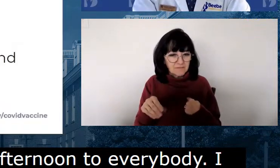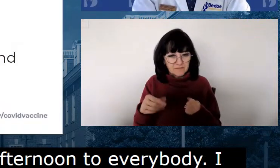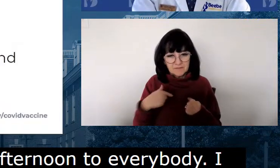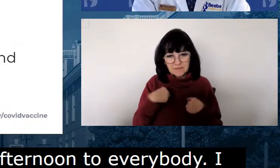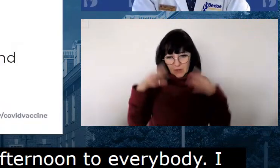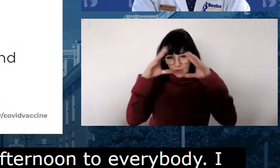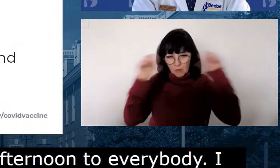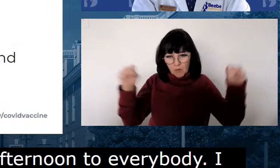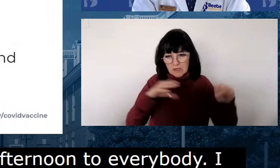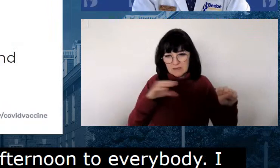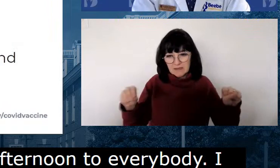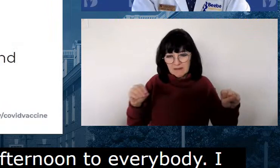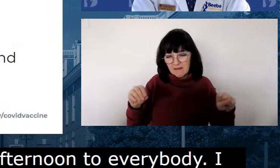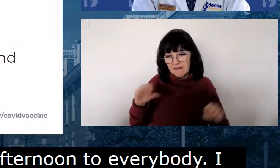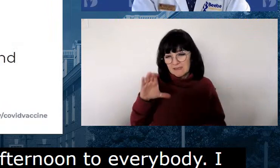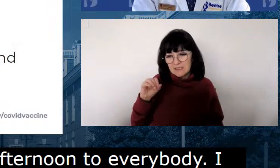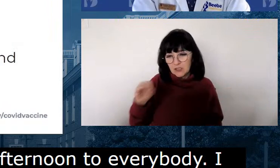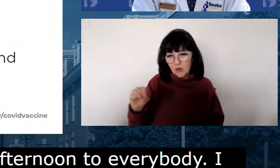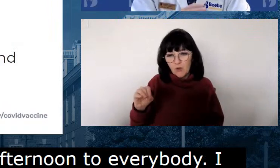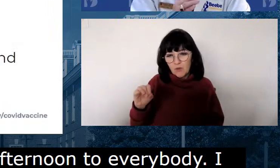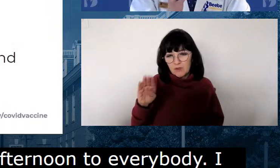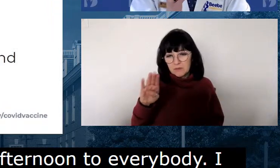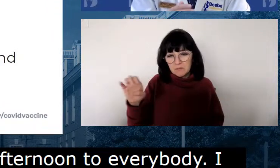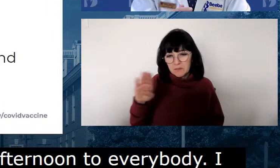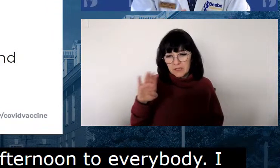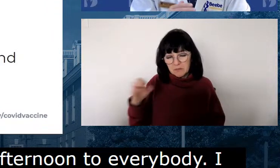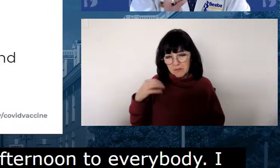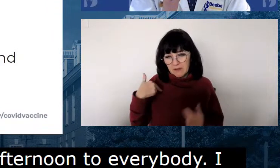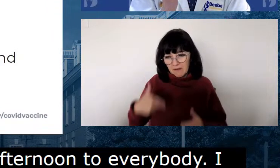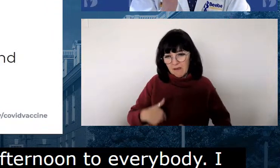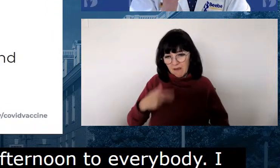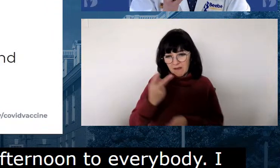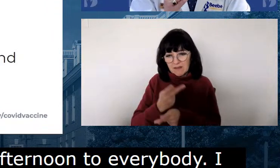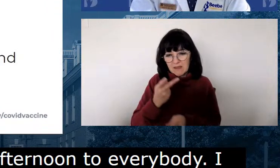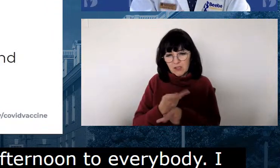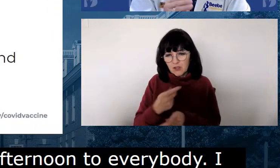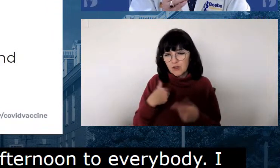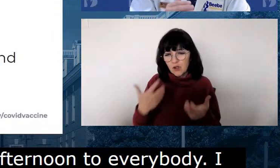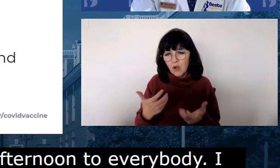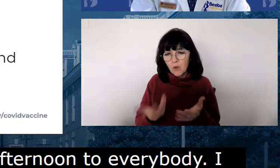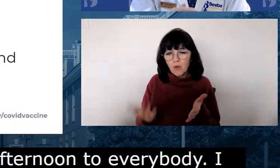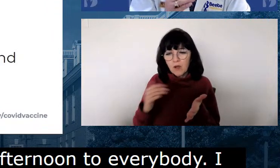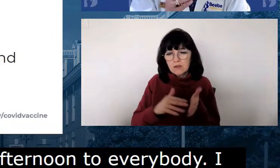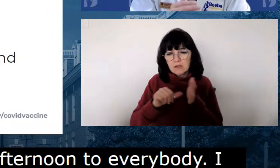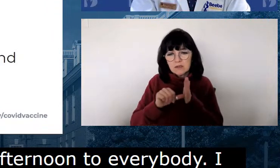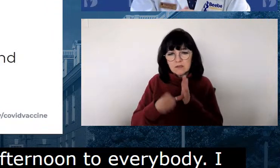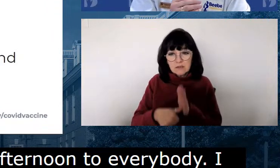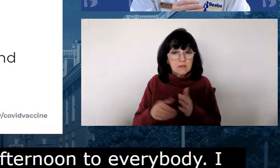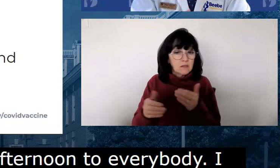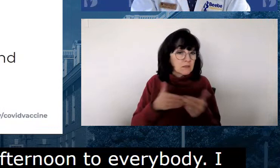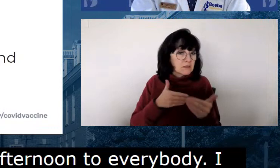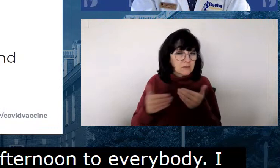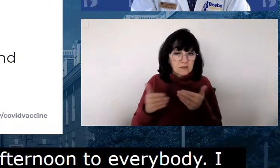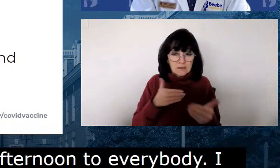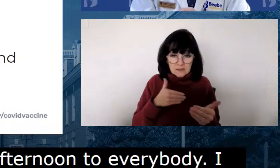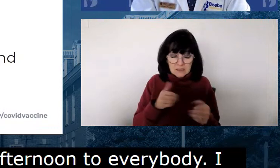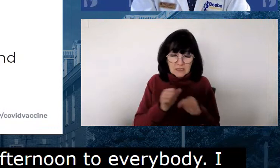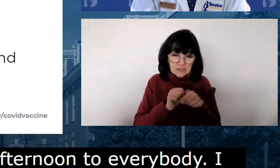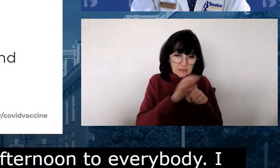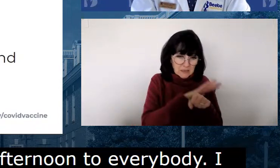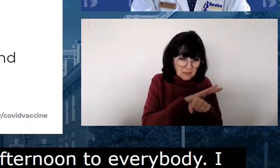slide. You know, I want to reiterate that despite the pandemic, despite the